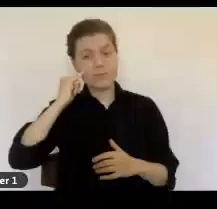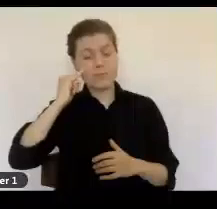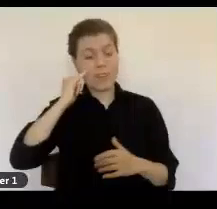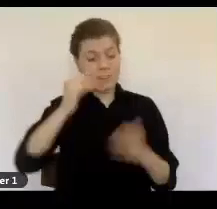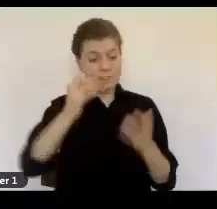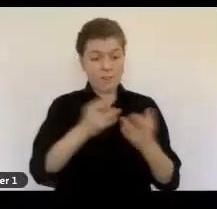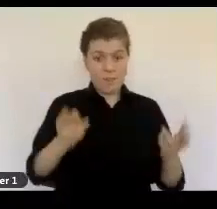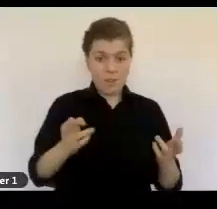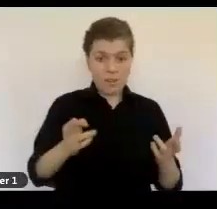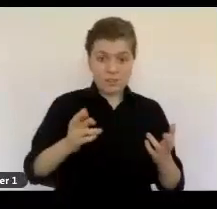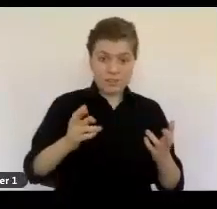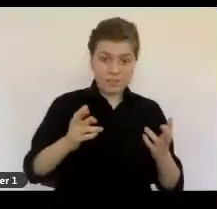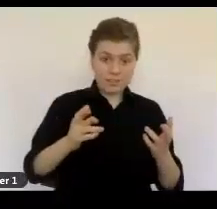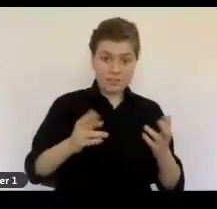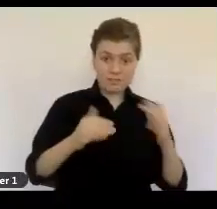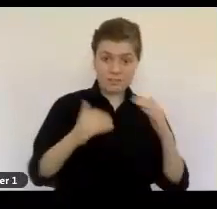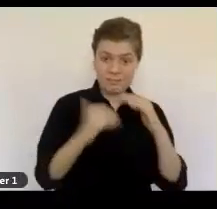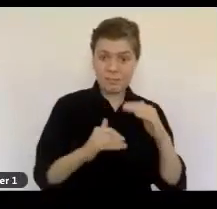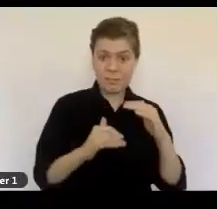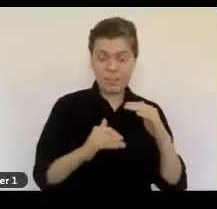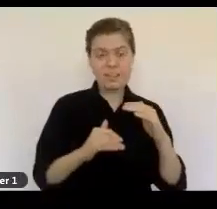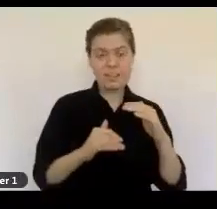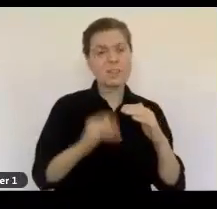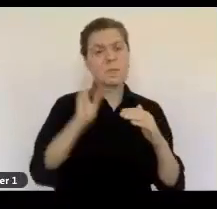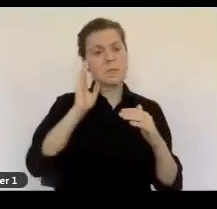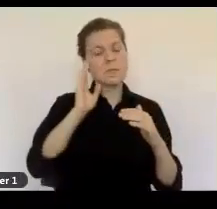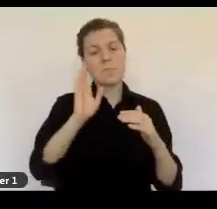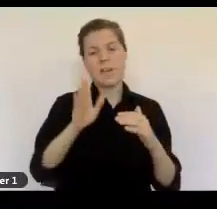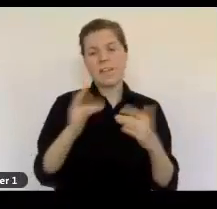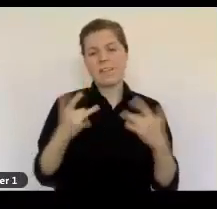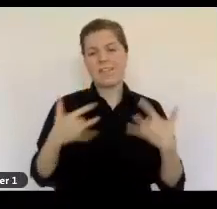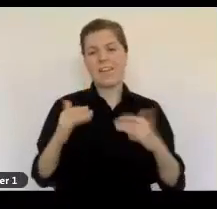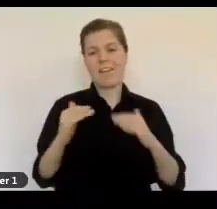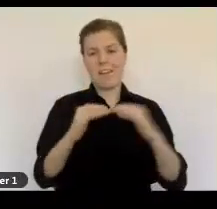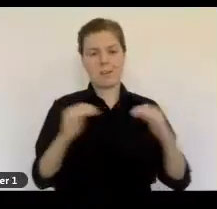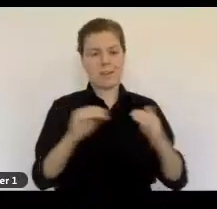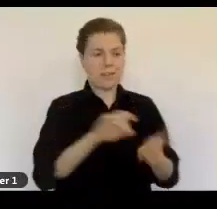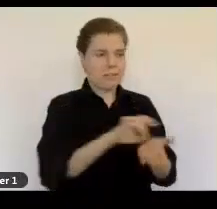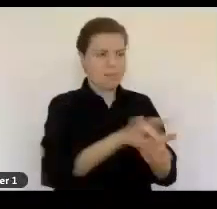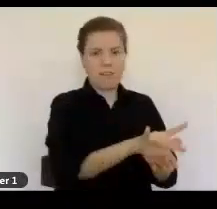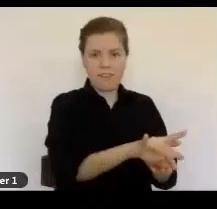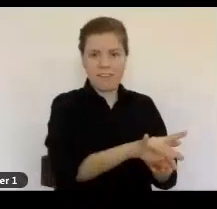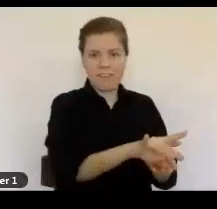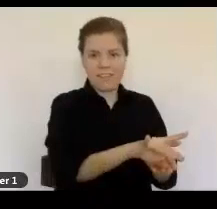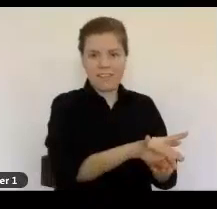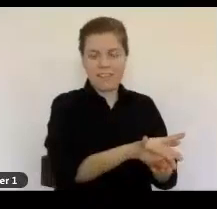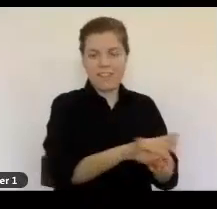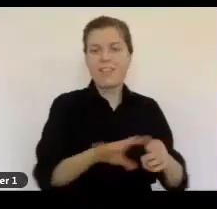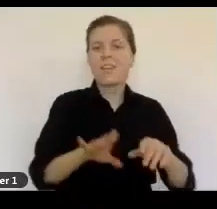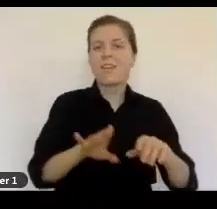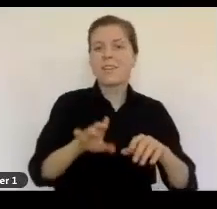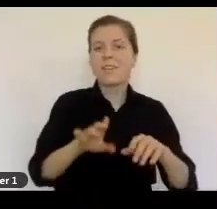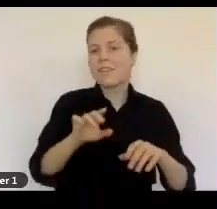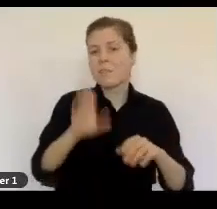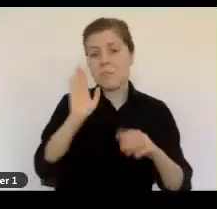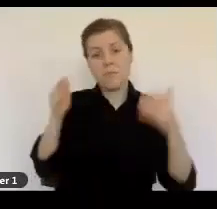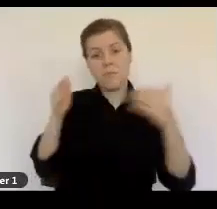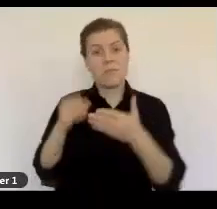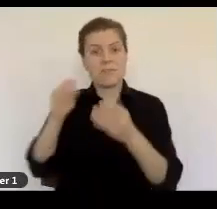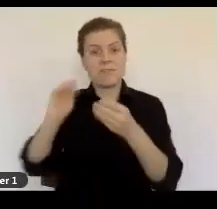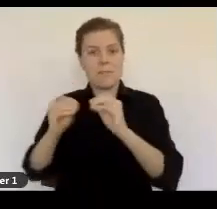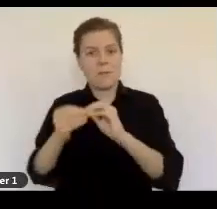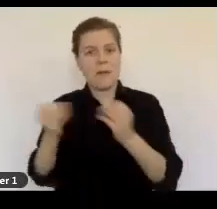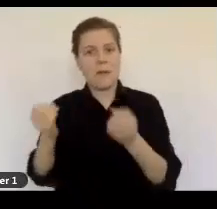to be put aside, because efficiency will be about maximizing the number of people saved with those resources. And it's a strict numbers